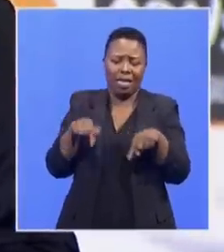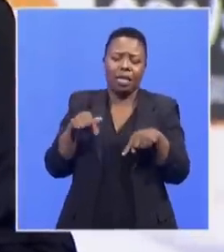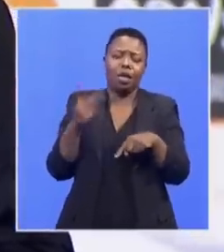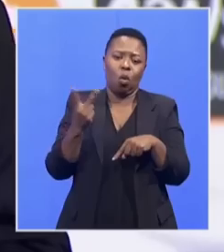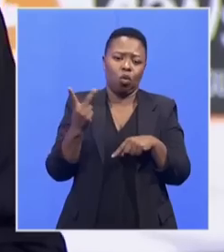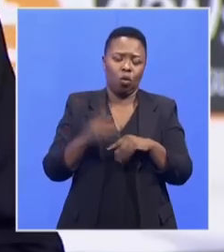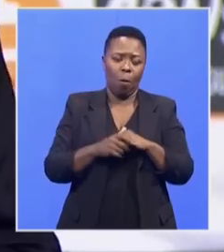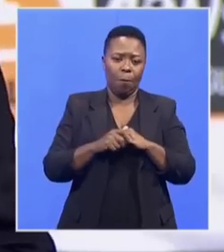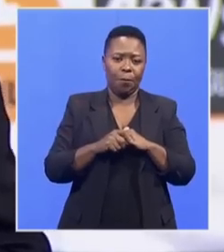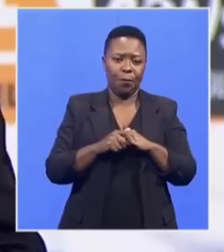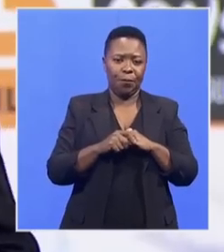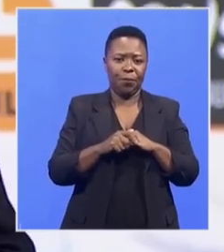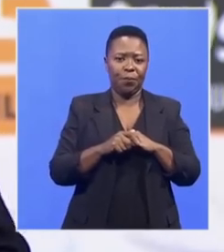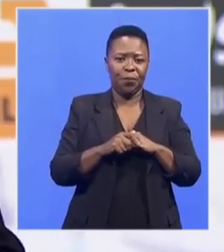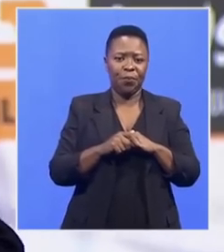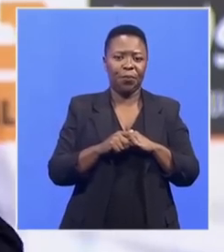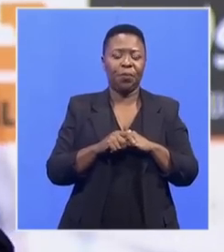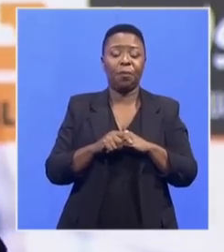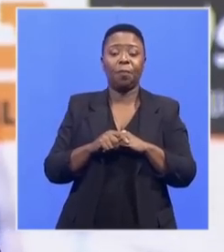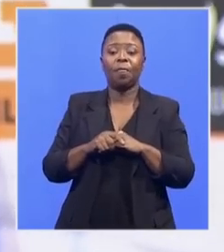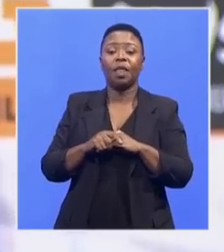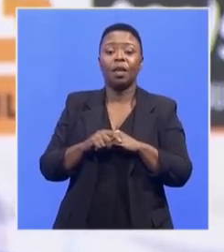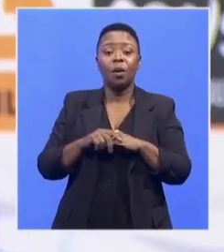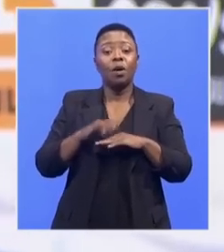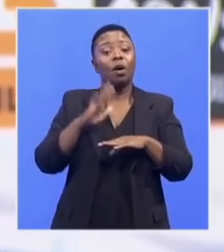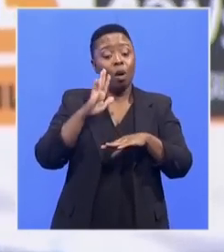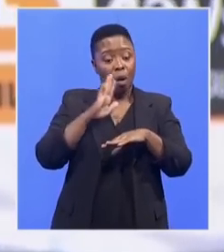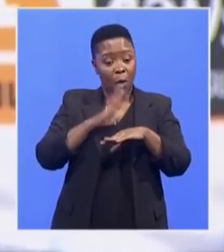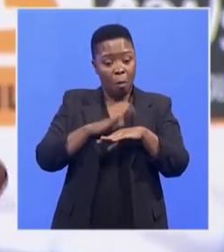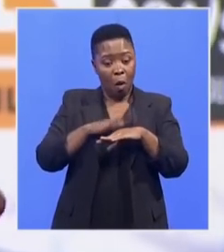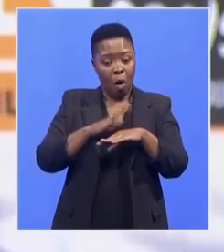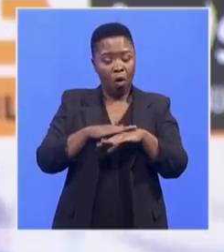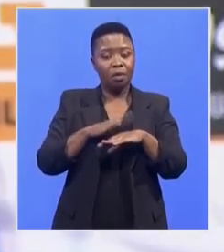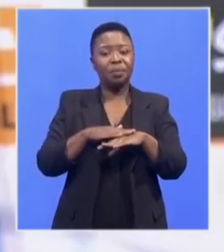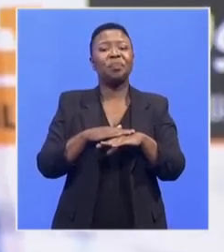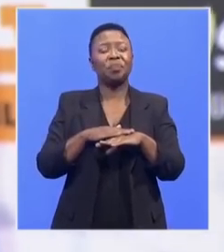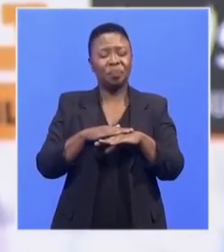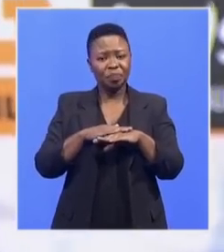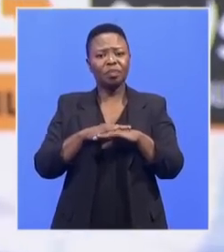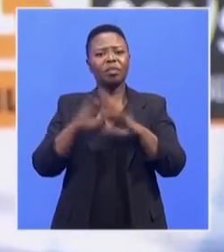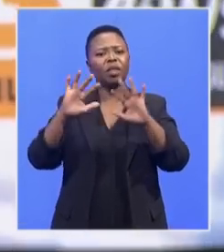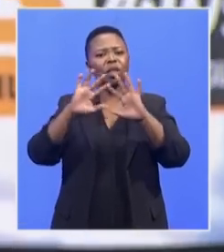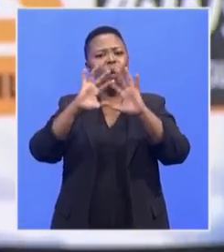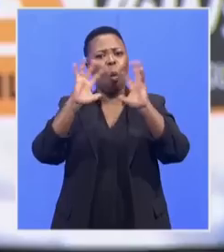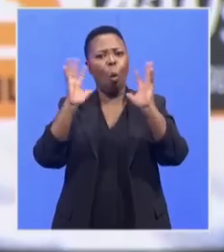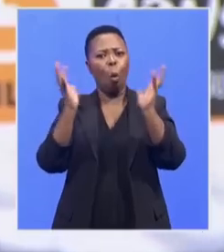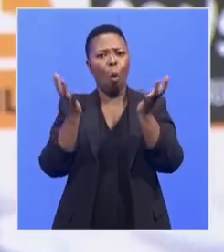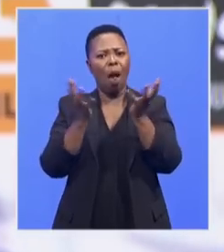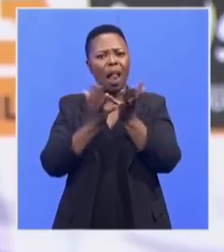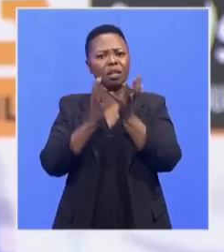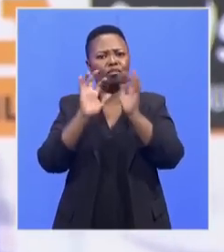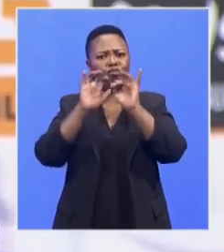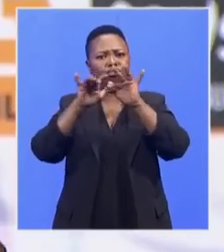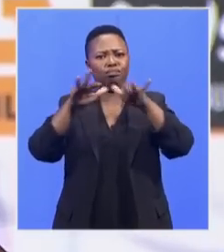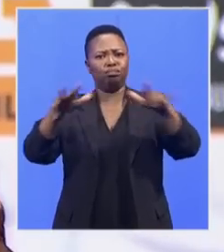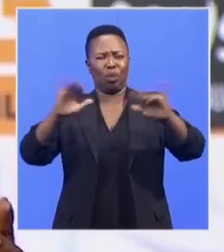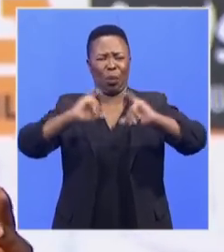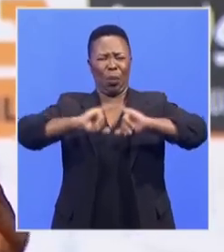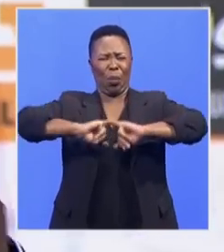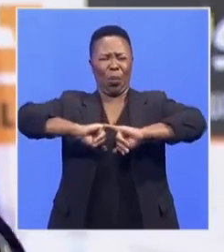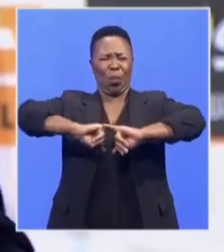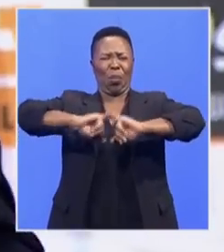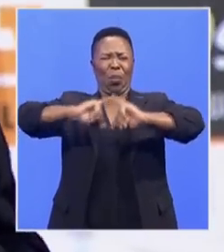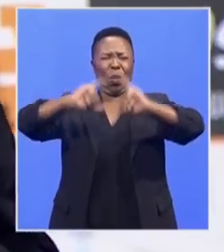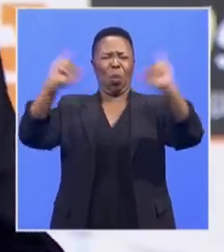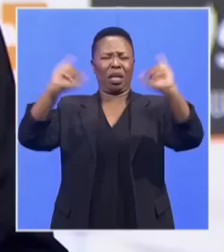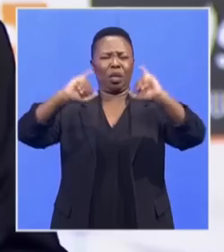And on top of that, we then had the worst pandemic in 100 years that gripped the whole world,